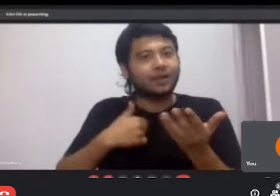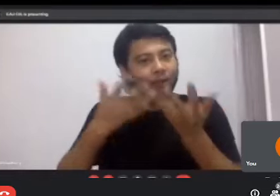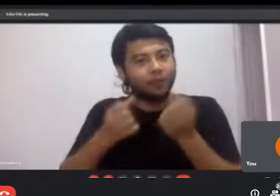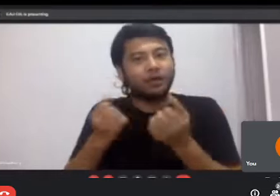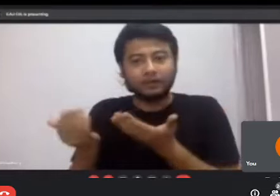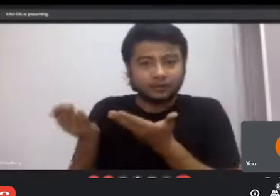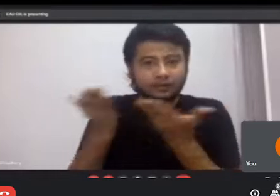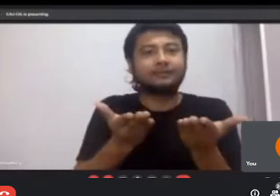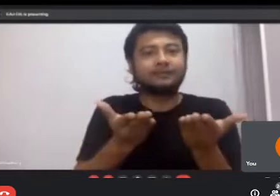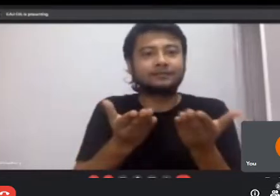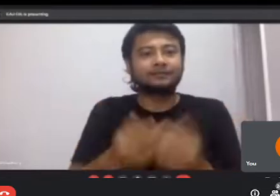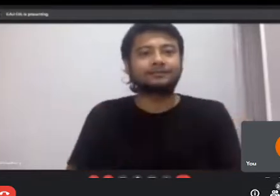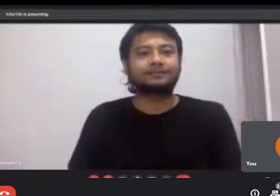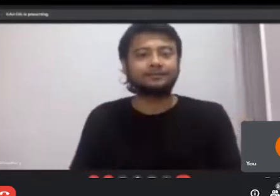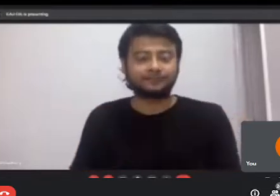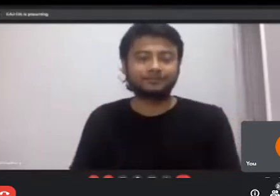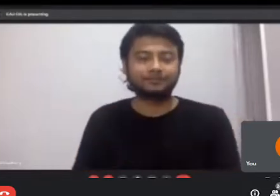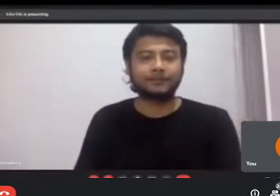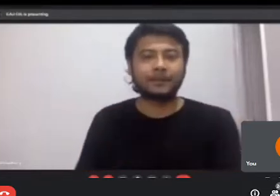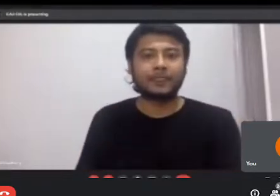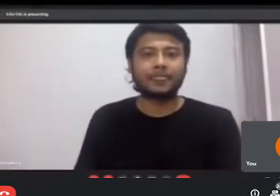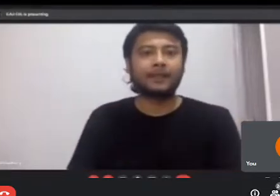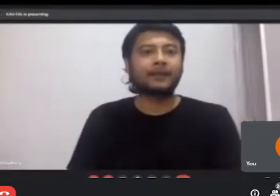can see on the next slide, please,